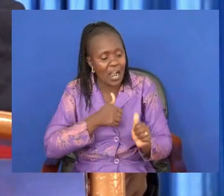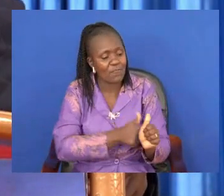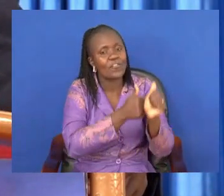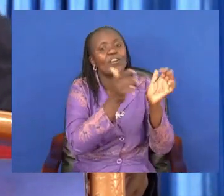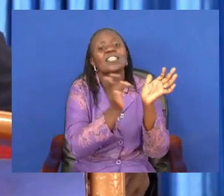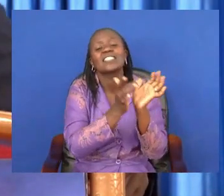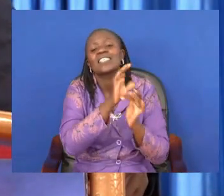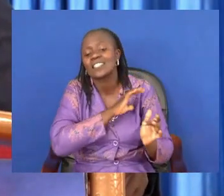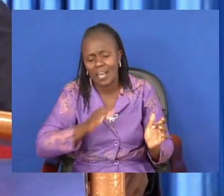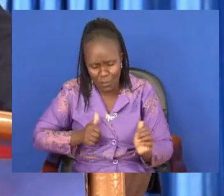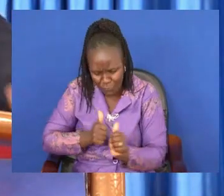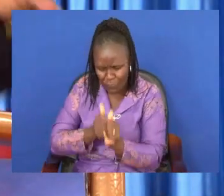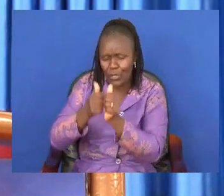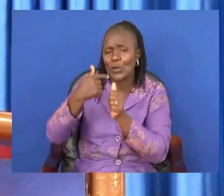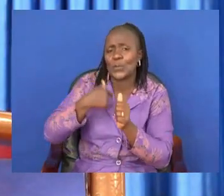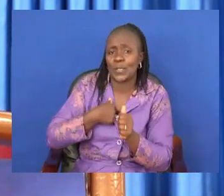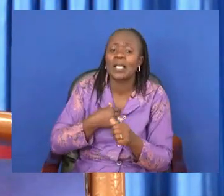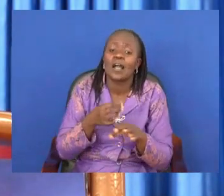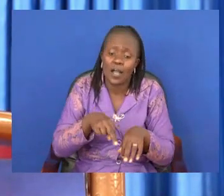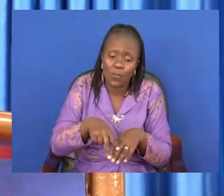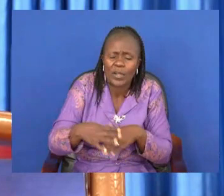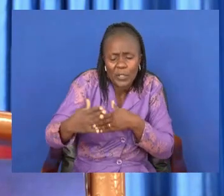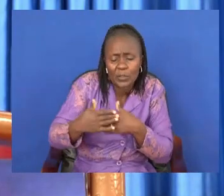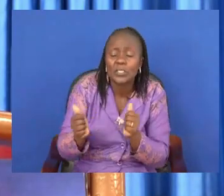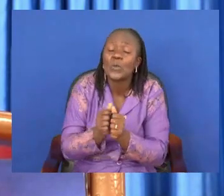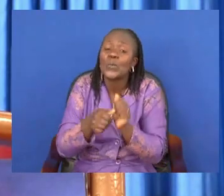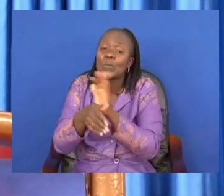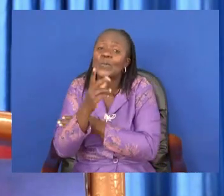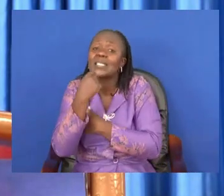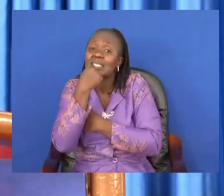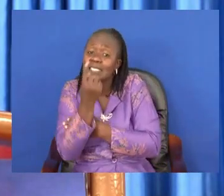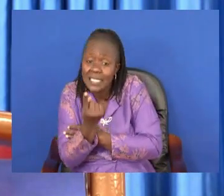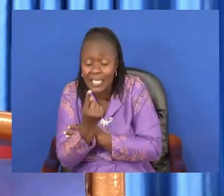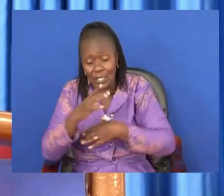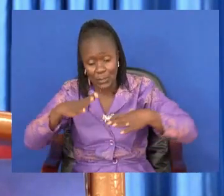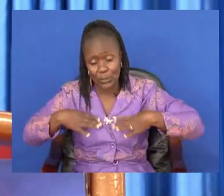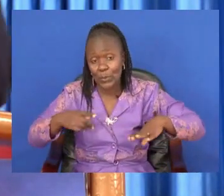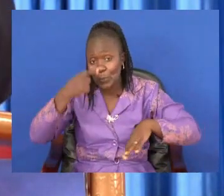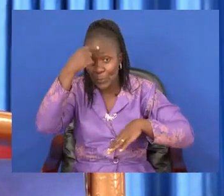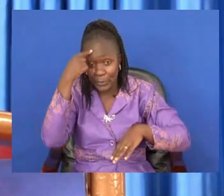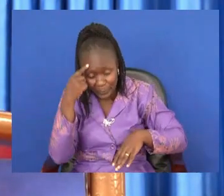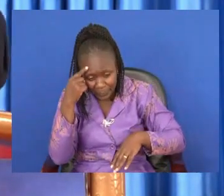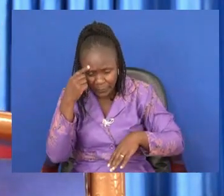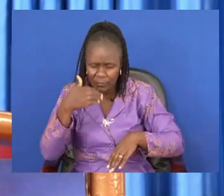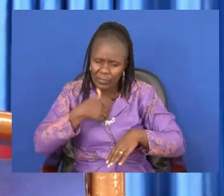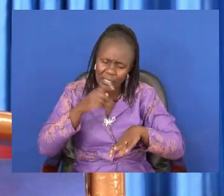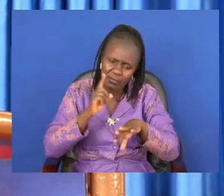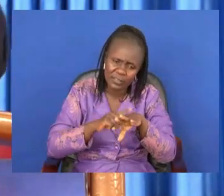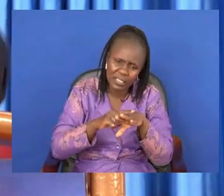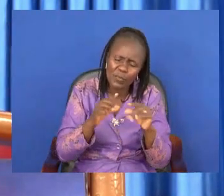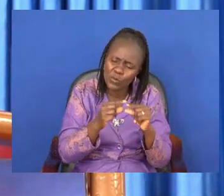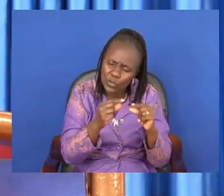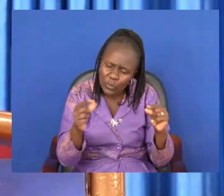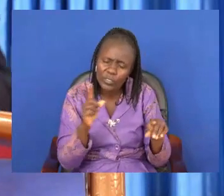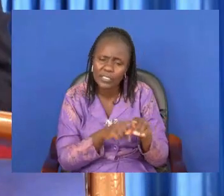Jesus Christ. Follow me because I'm walking closely to God. He said to these people because he spent a lot of time